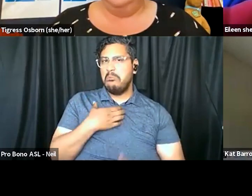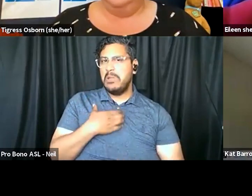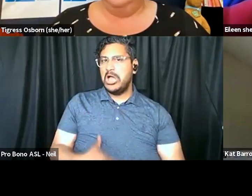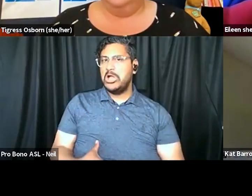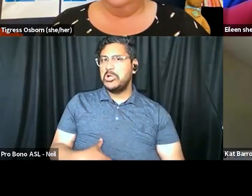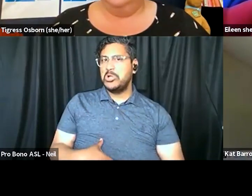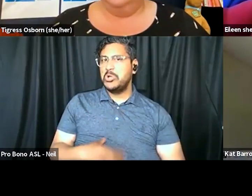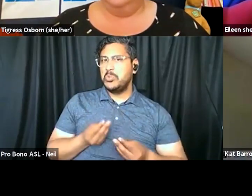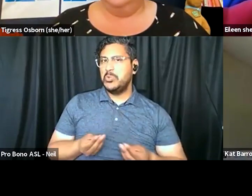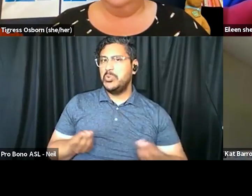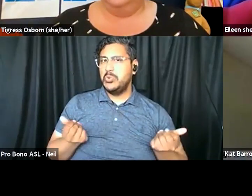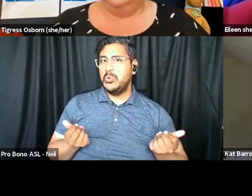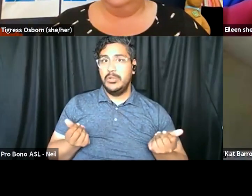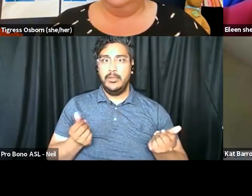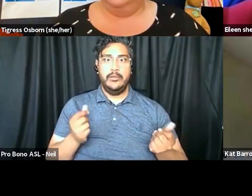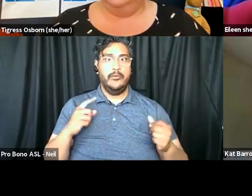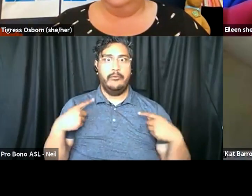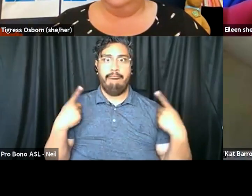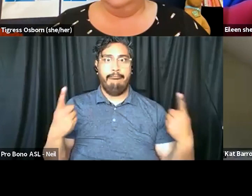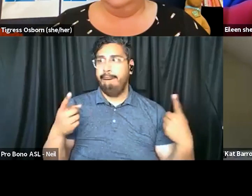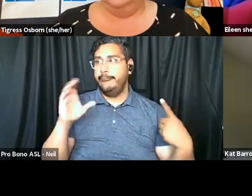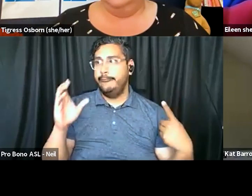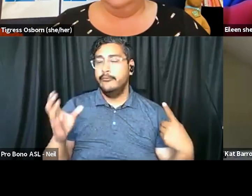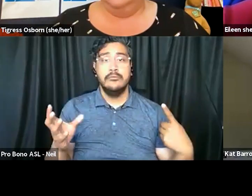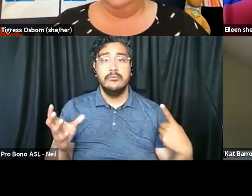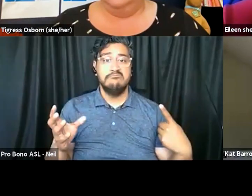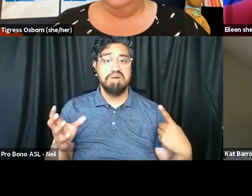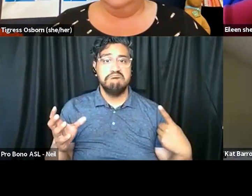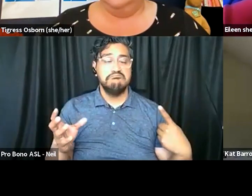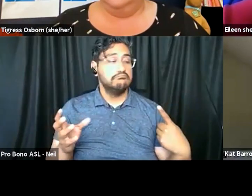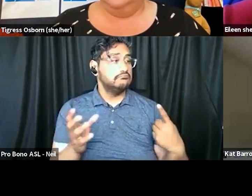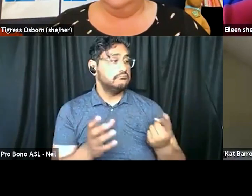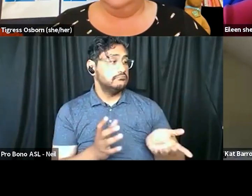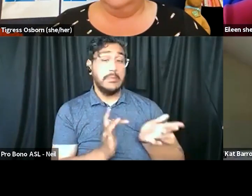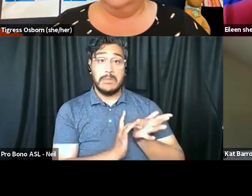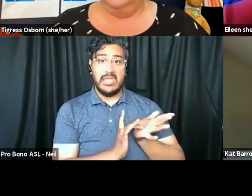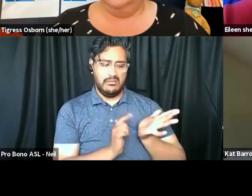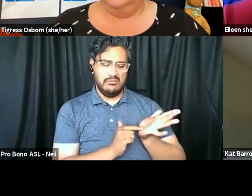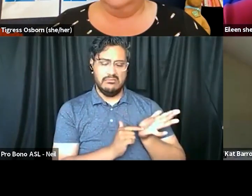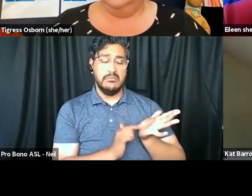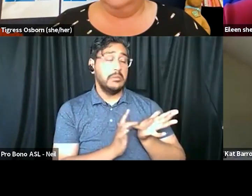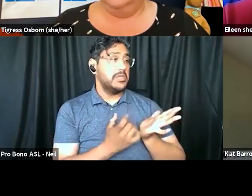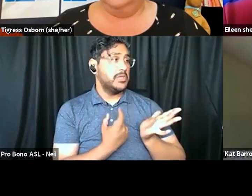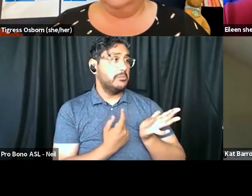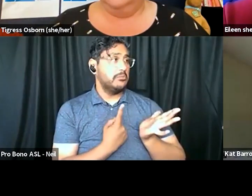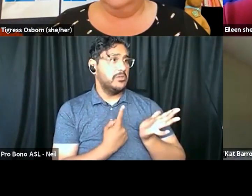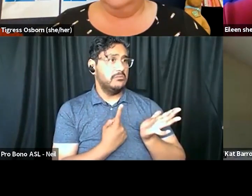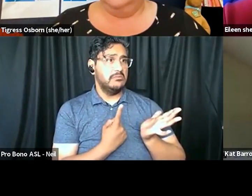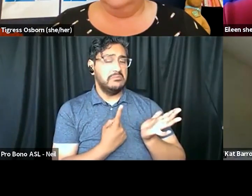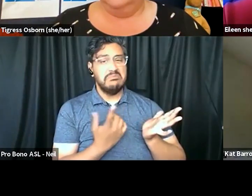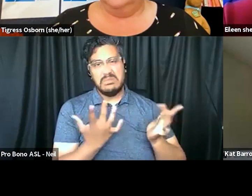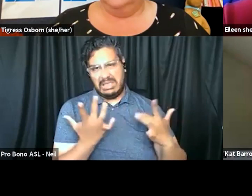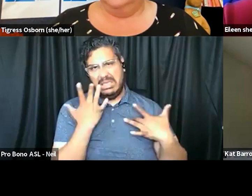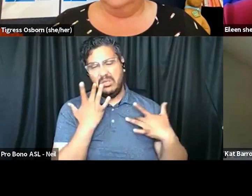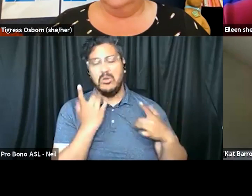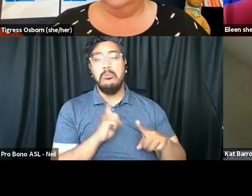when you ain't eaten none. And then I took a pill, and though it made me ill, I took more still. And then I